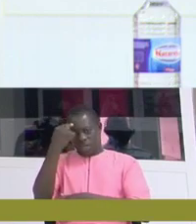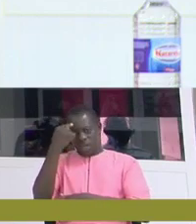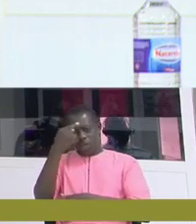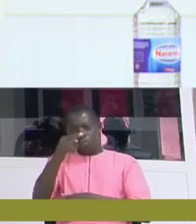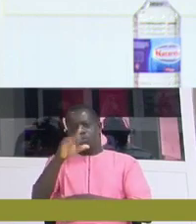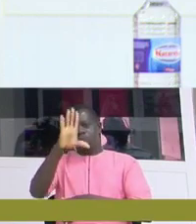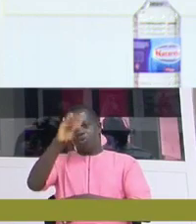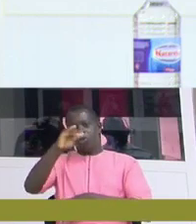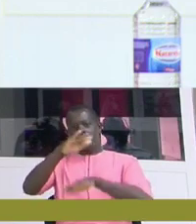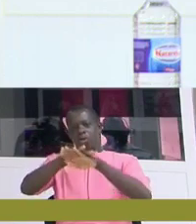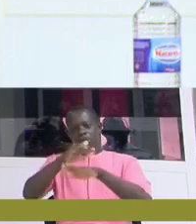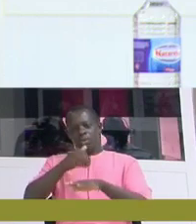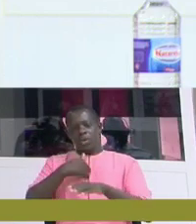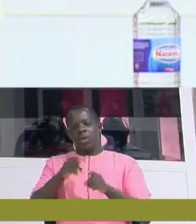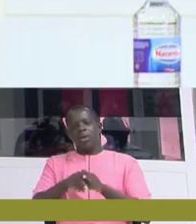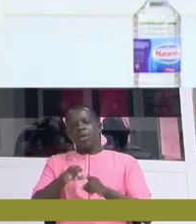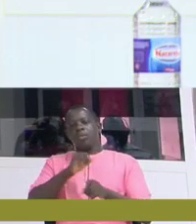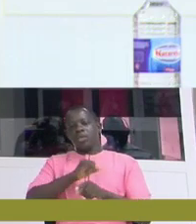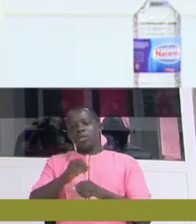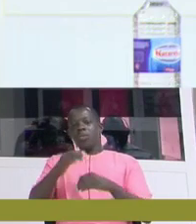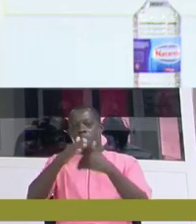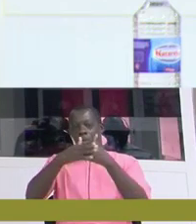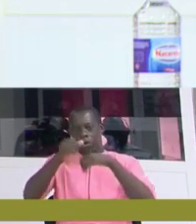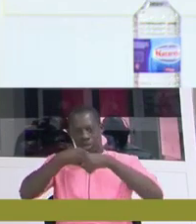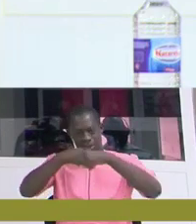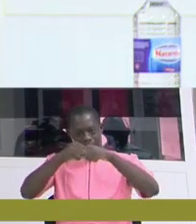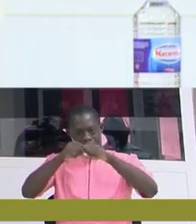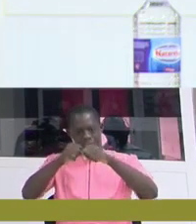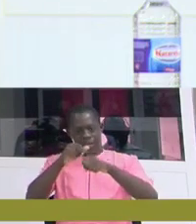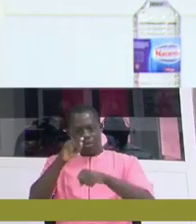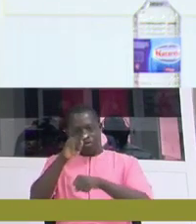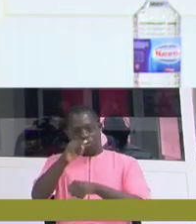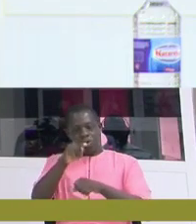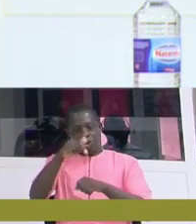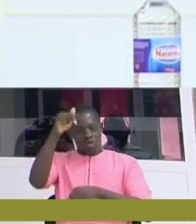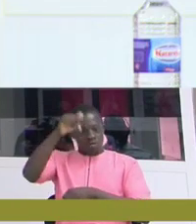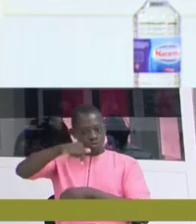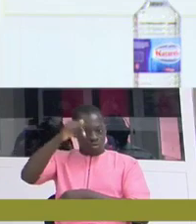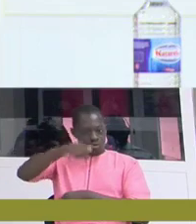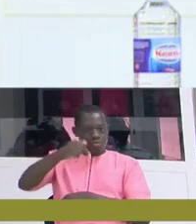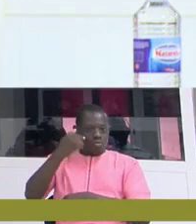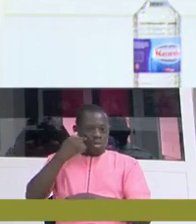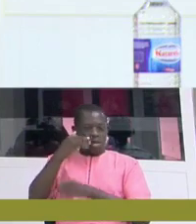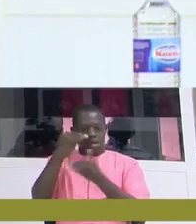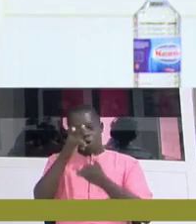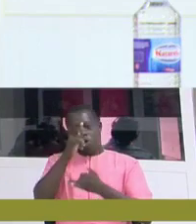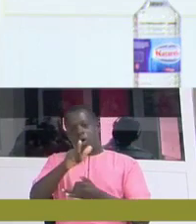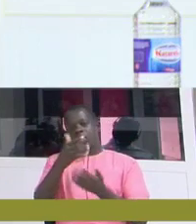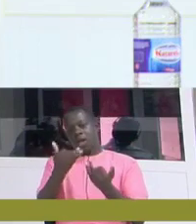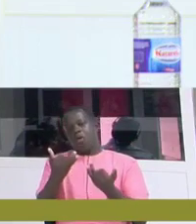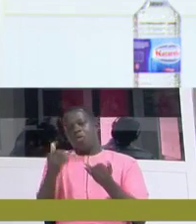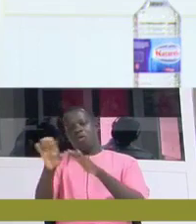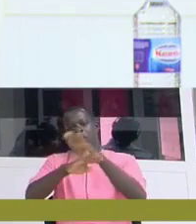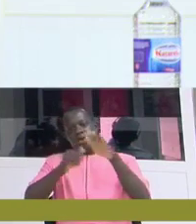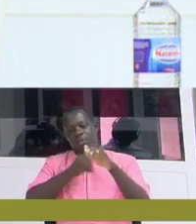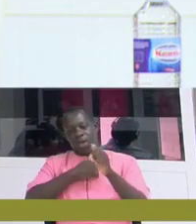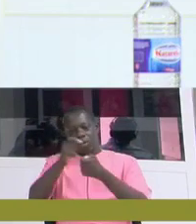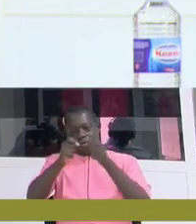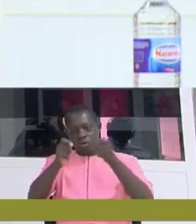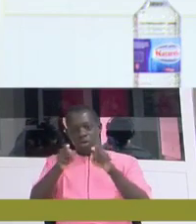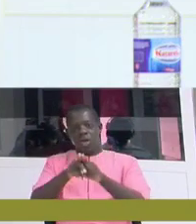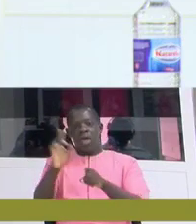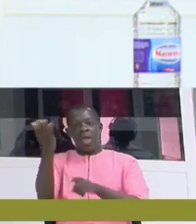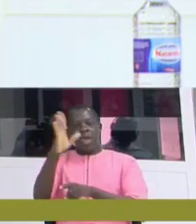trained. Trentale trented. But I am more trained than you are. But beating. But today. Felambulo kono. You are here under my control.